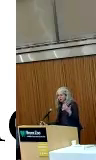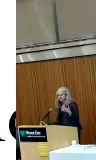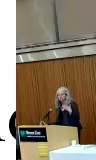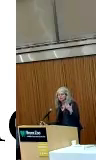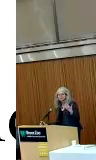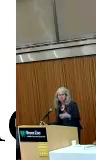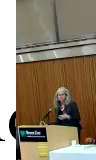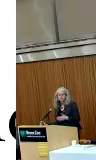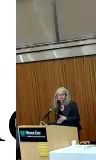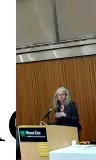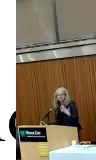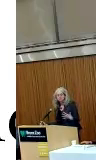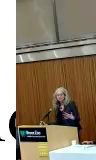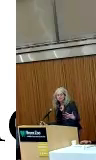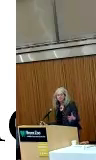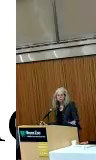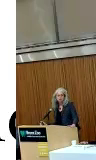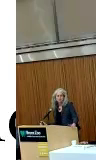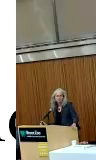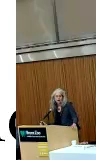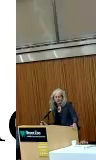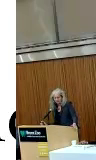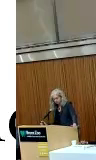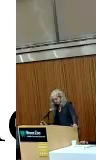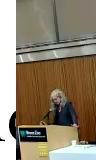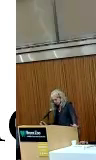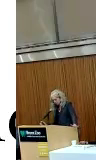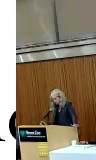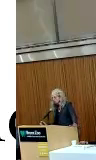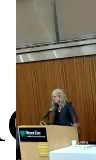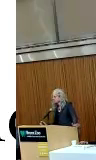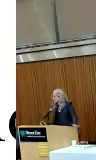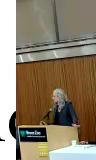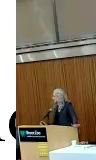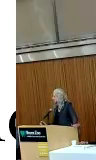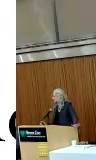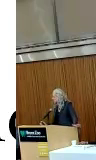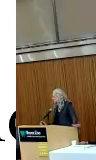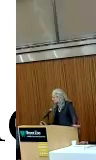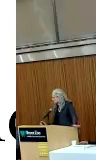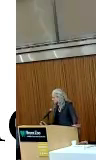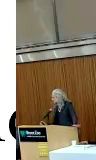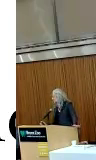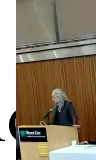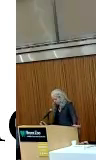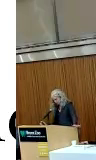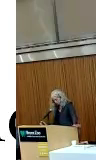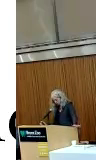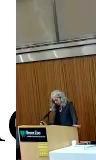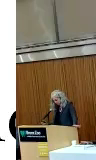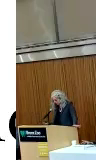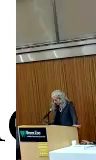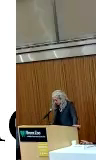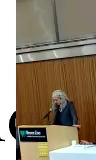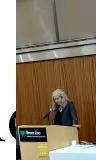know policy decisions to make home ownership more act you know accessible for um homeowners of color across New